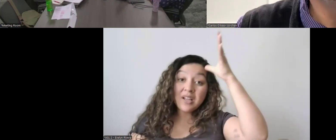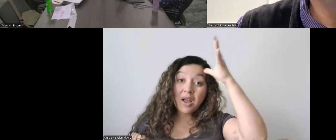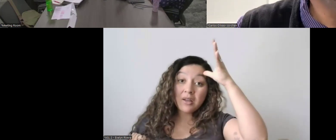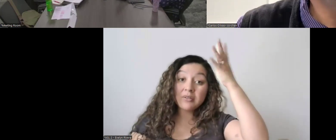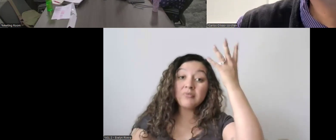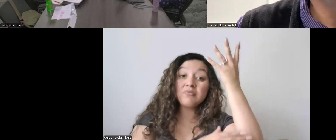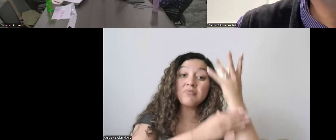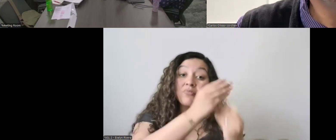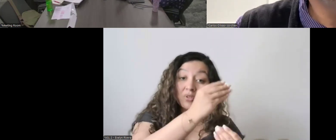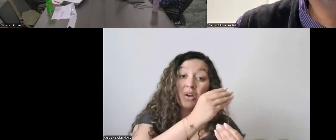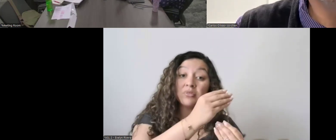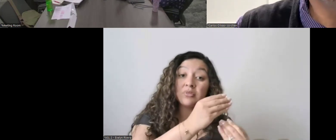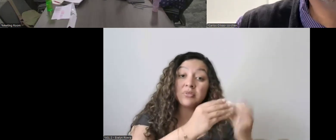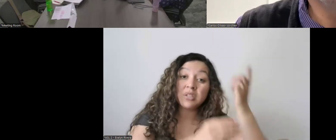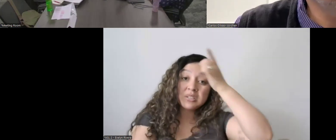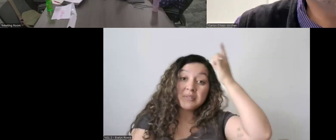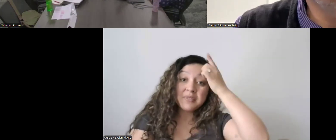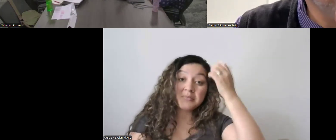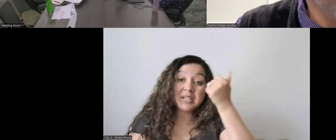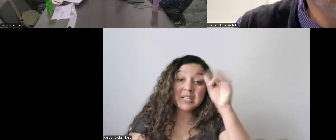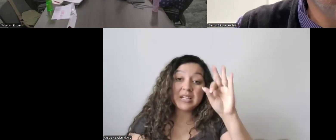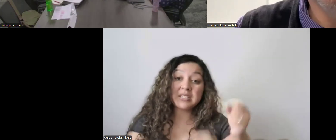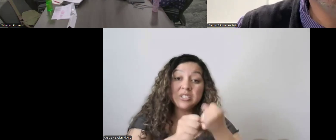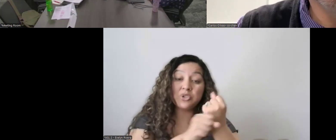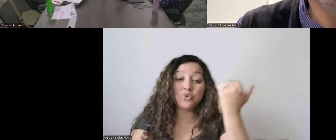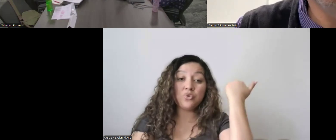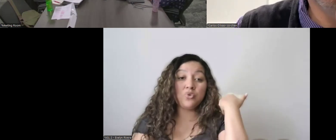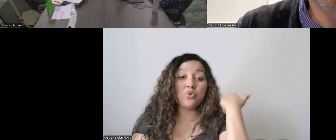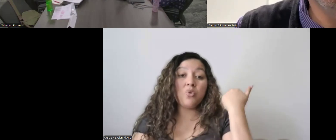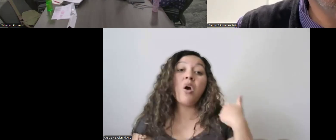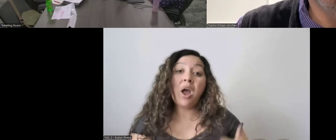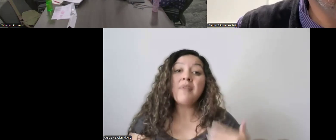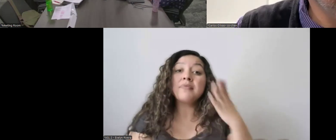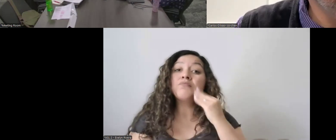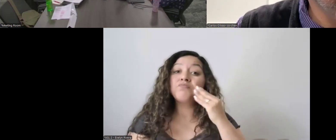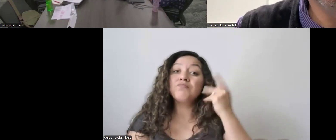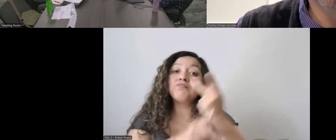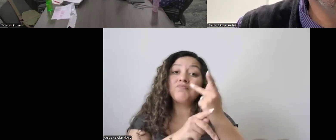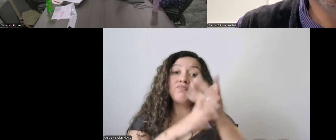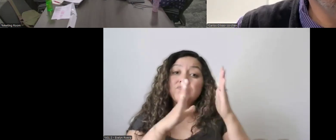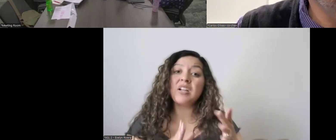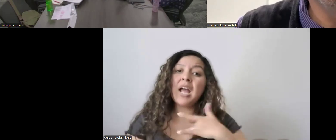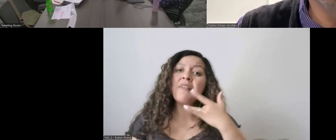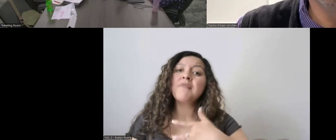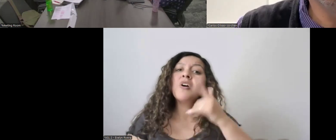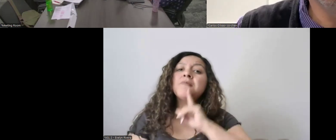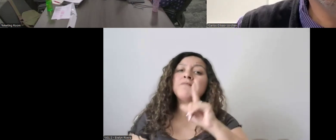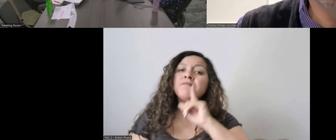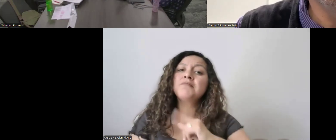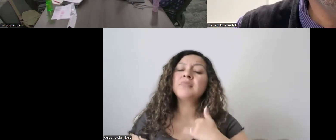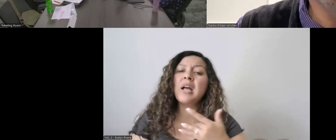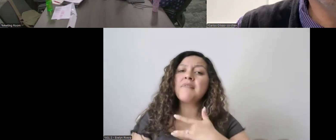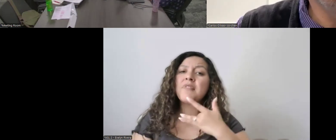well on the other side of that caregiver. And I guess all I can think about, part of that isolation I heard you talking about, is there's a lot